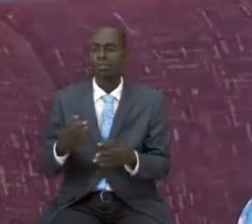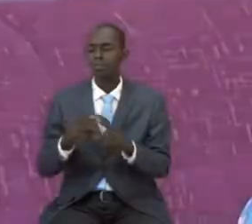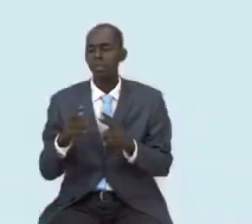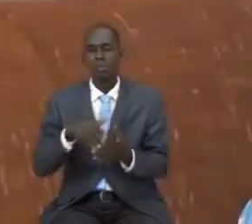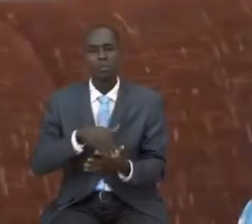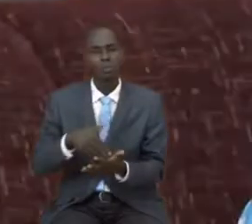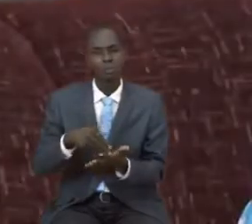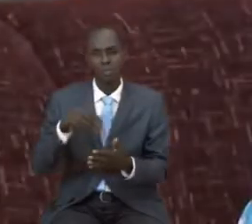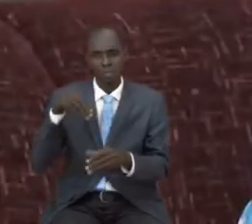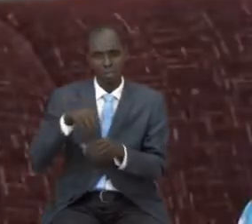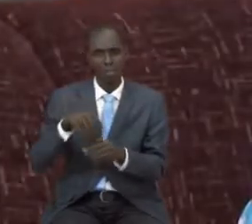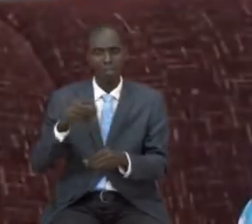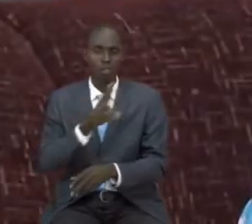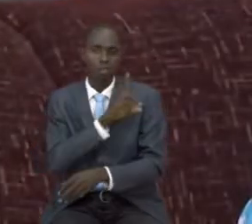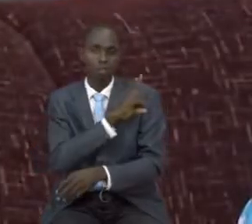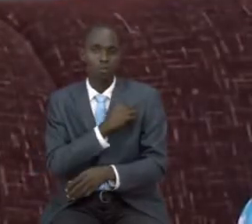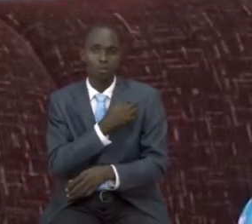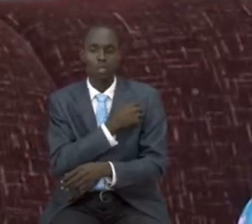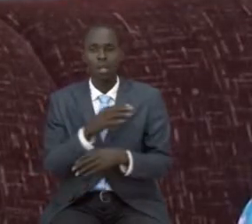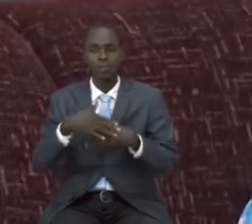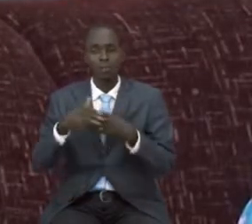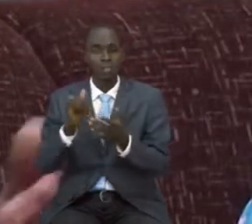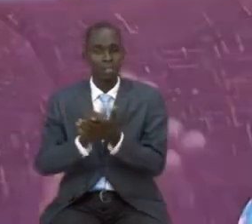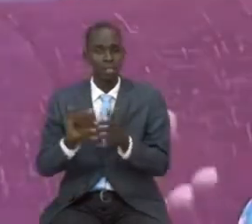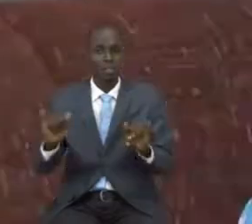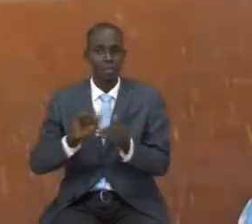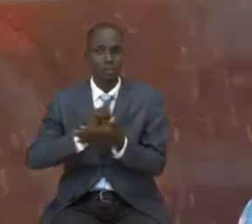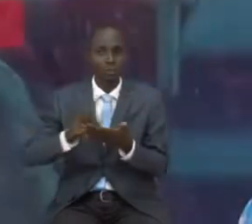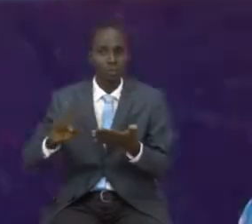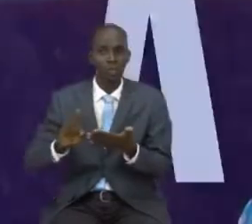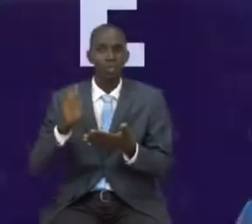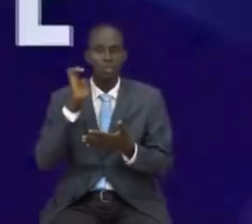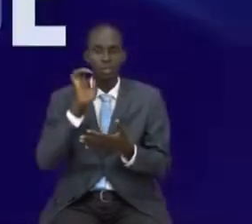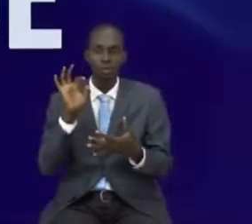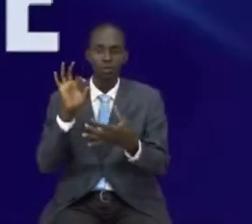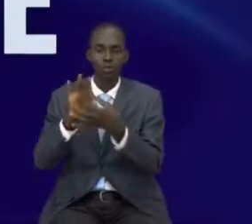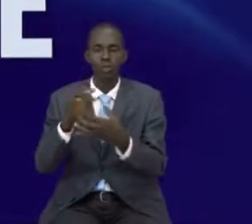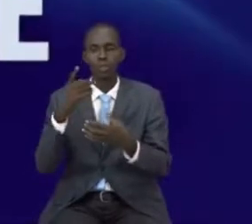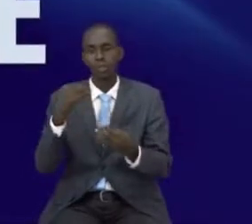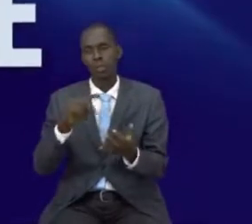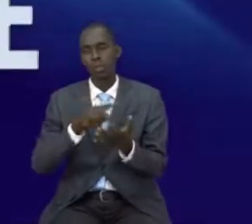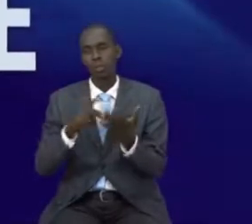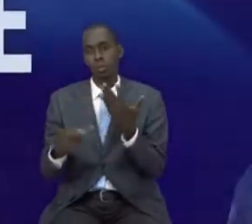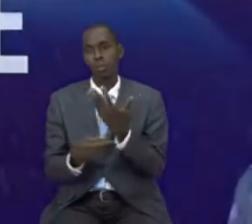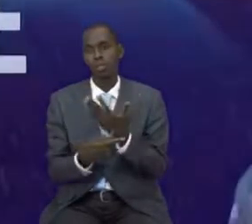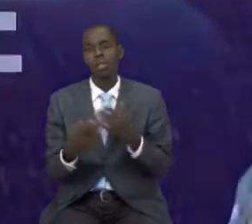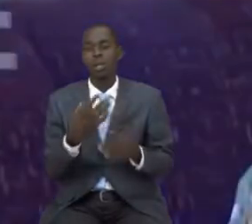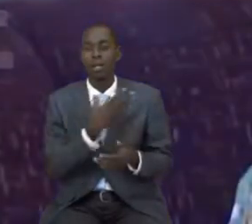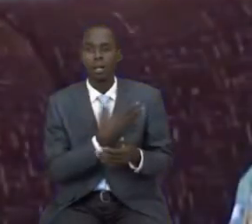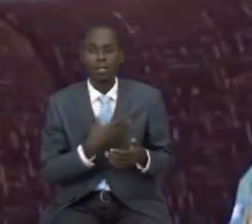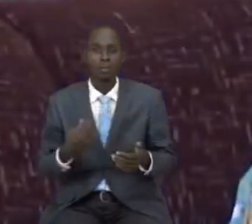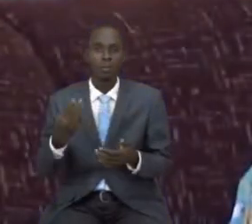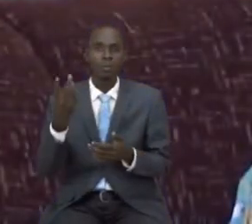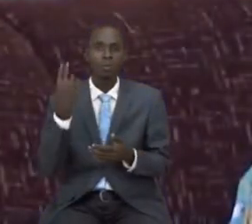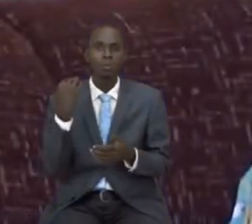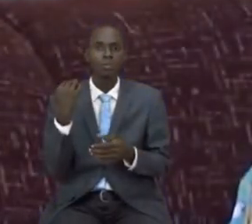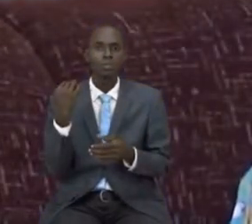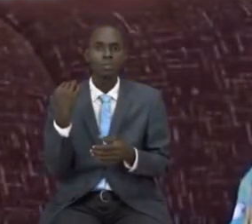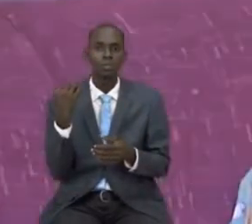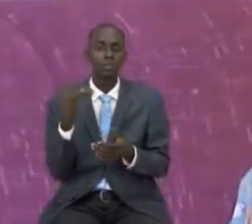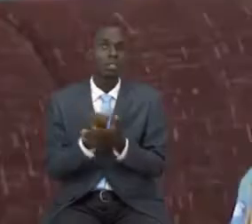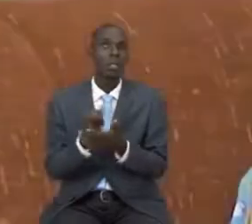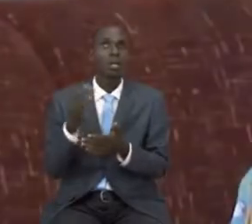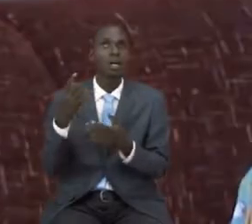hospital. Then after that week, I joined Global Crusade. That was in